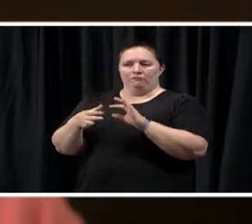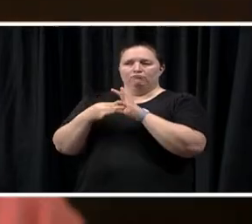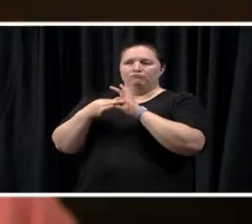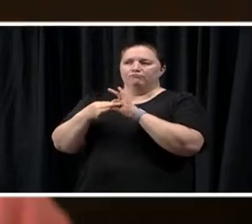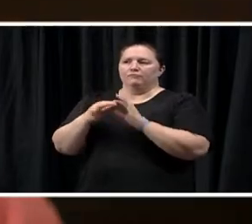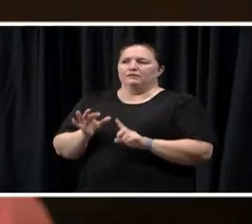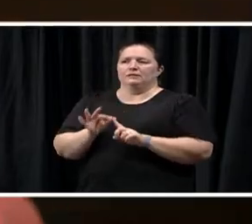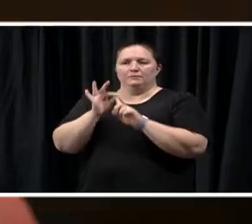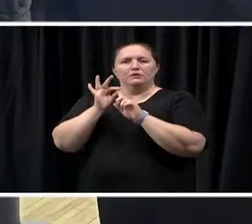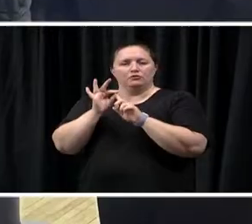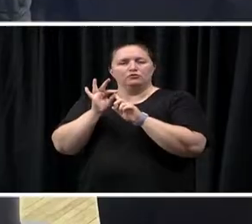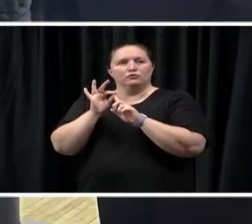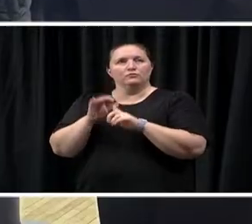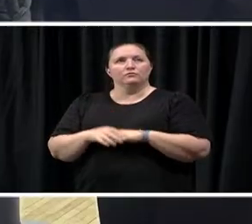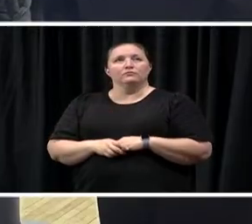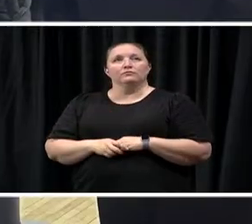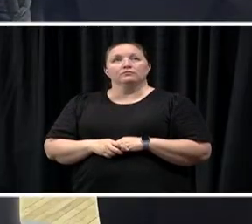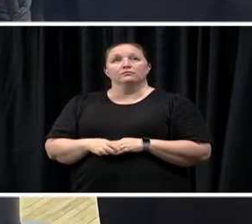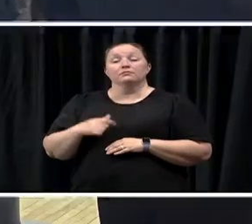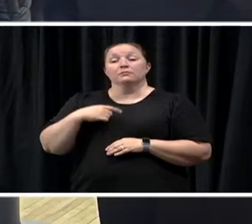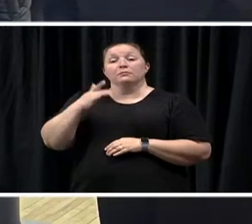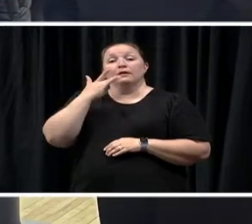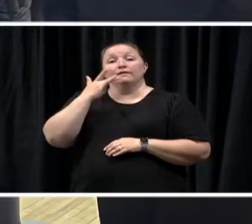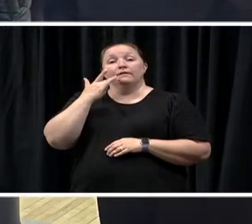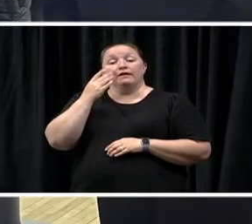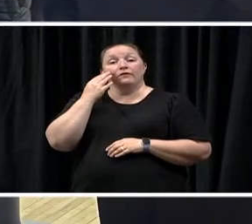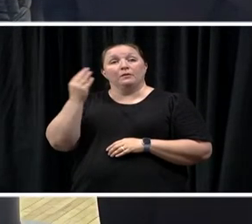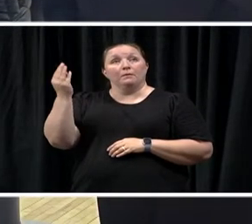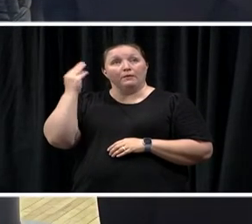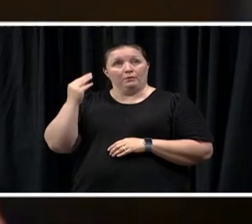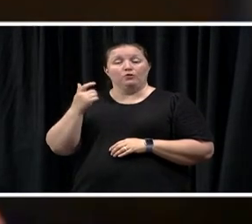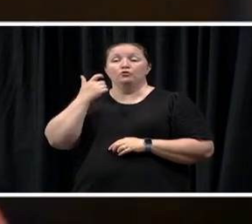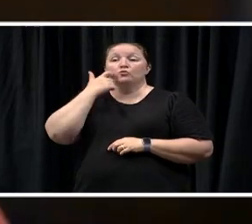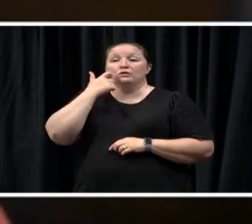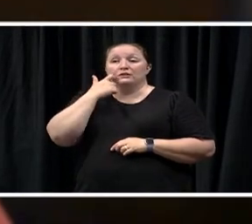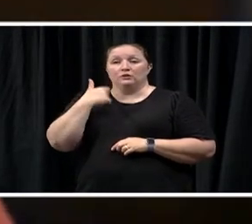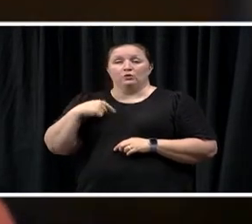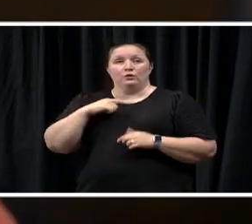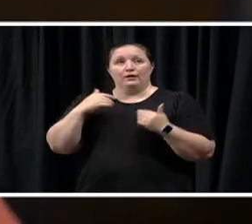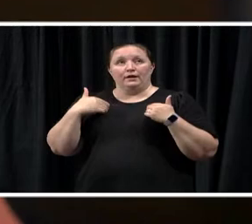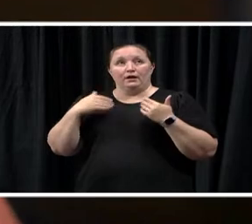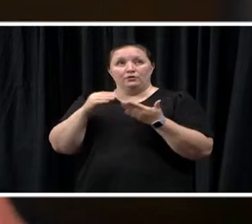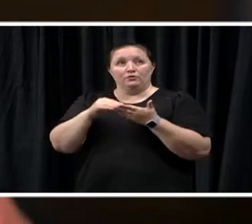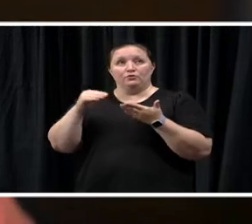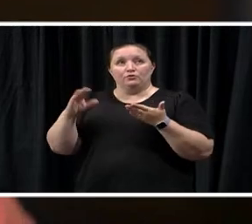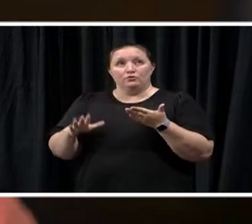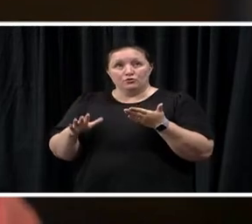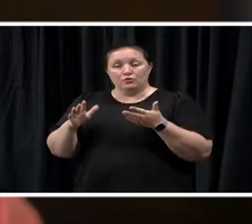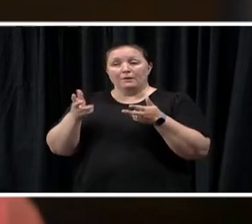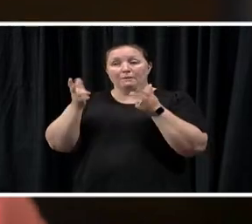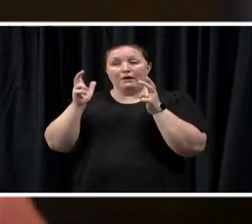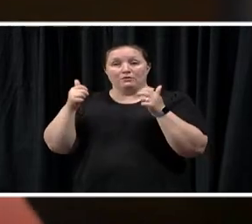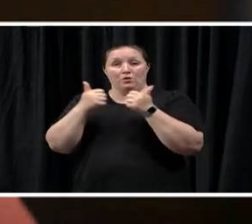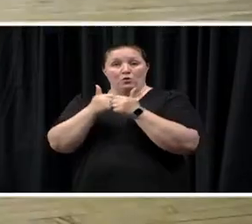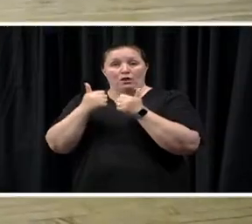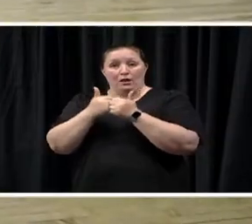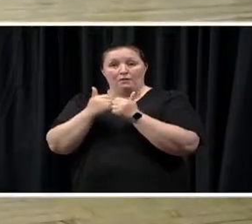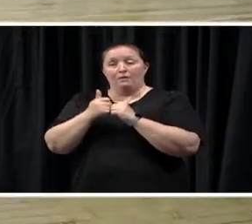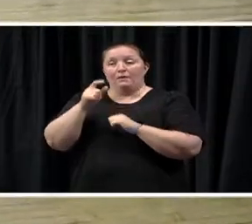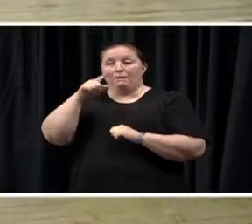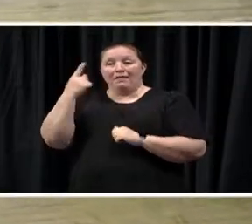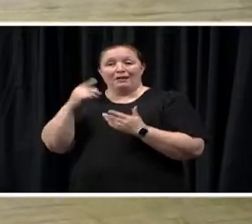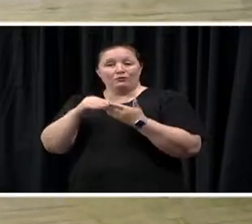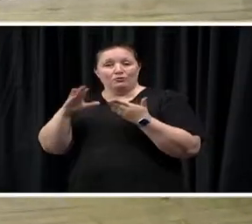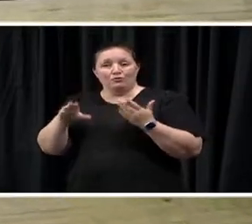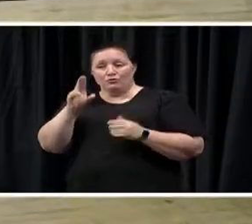special. My favorite memory being at Henry Clay High School is recently we had a student faculty basketball game hosted by Black Student Union, and